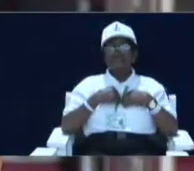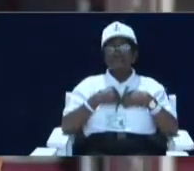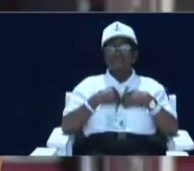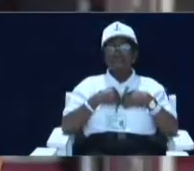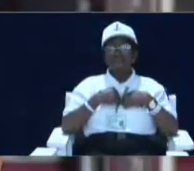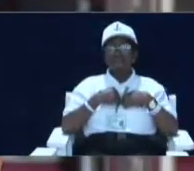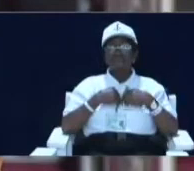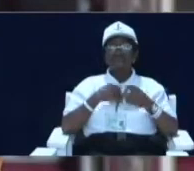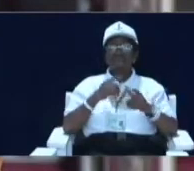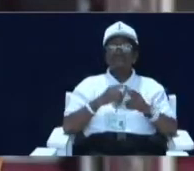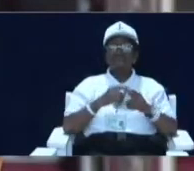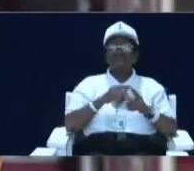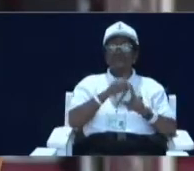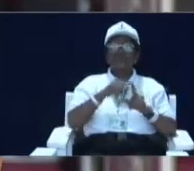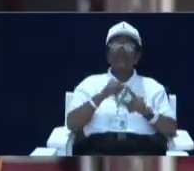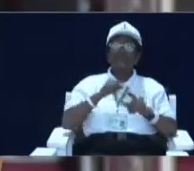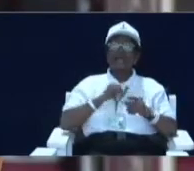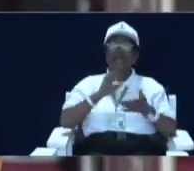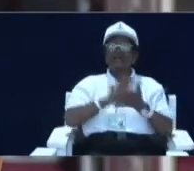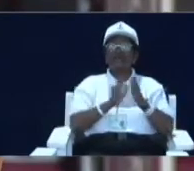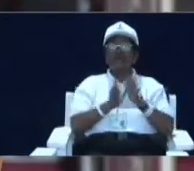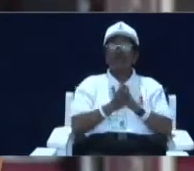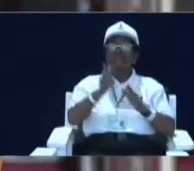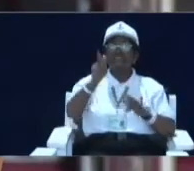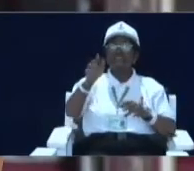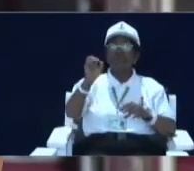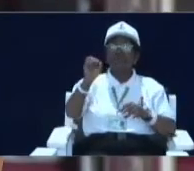When I became general overseer,